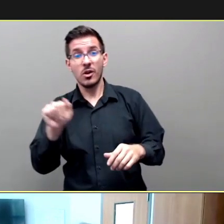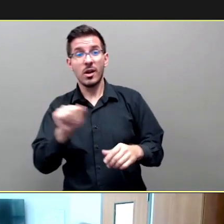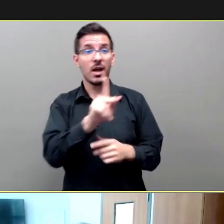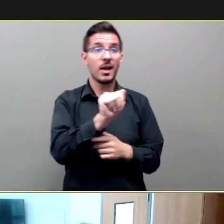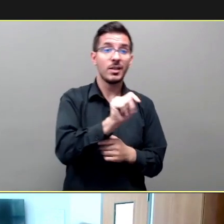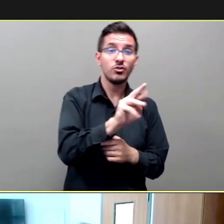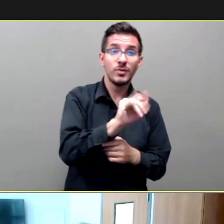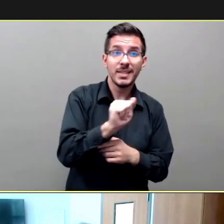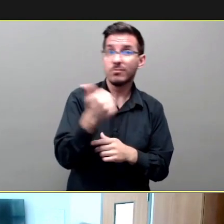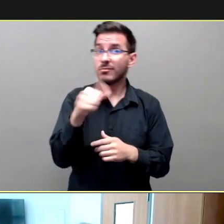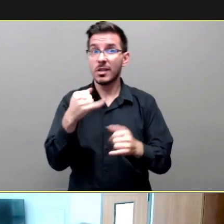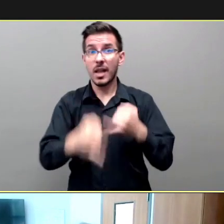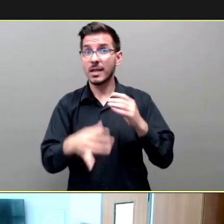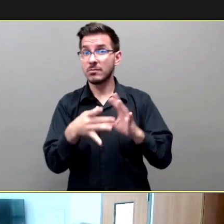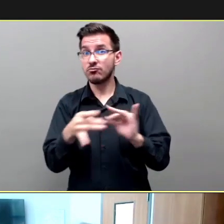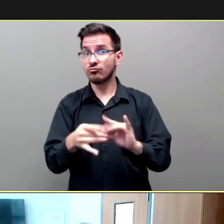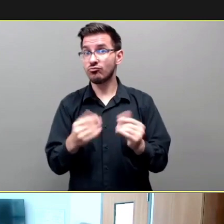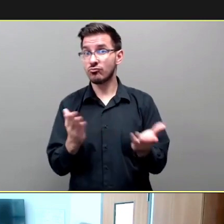any final words.